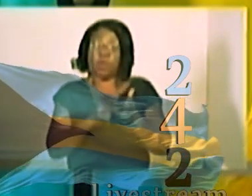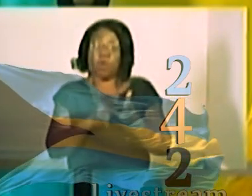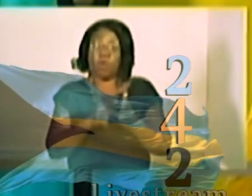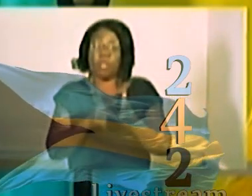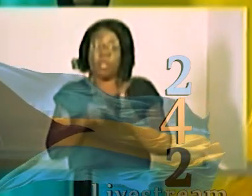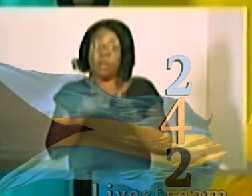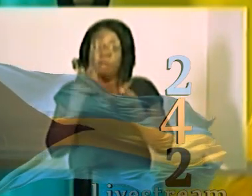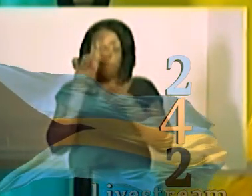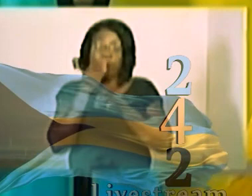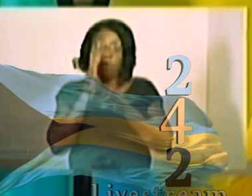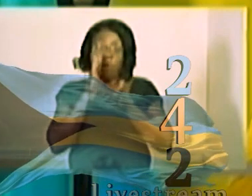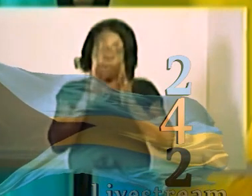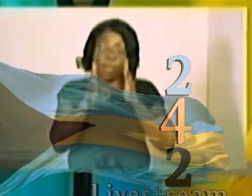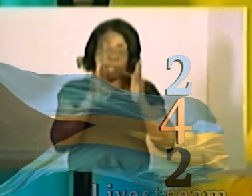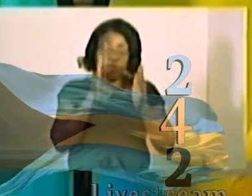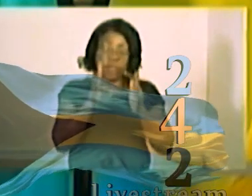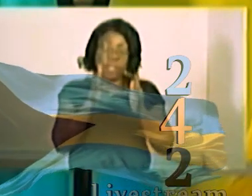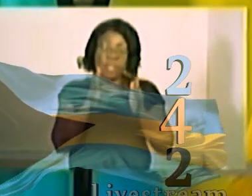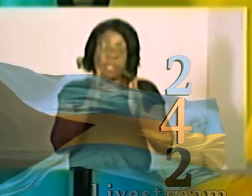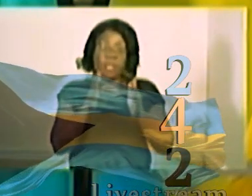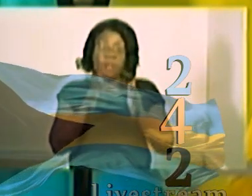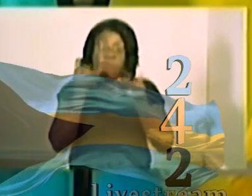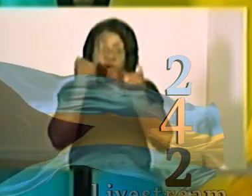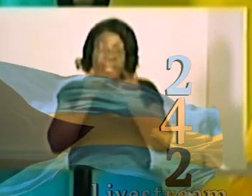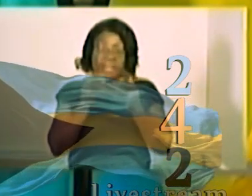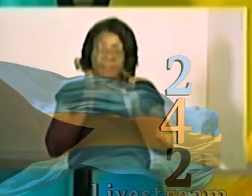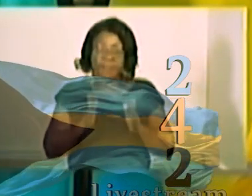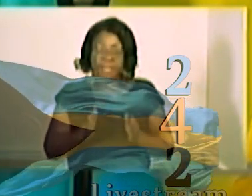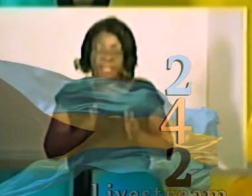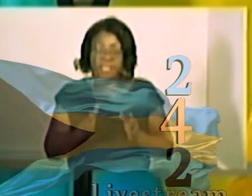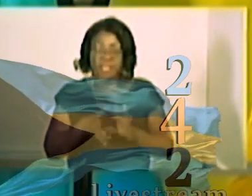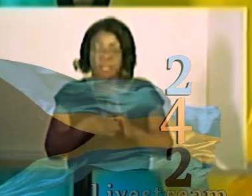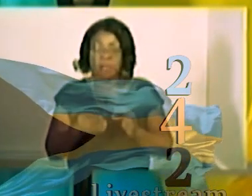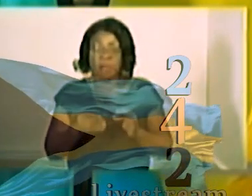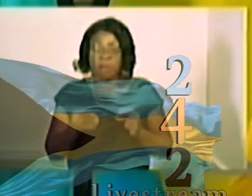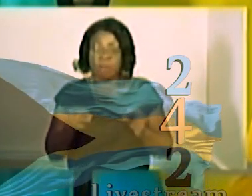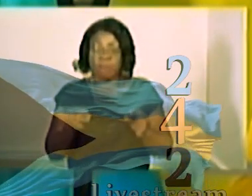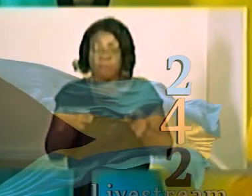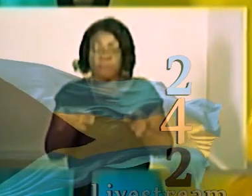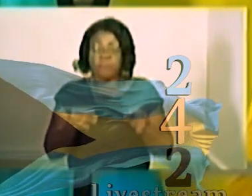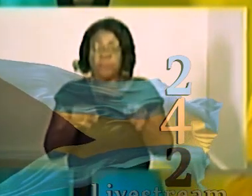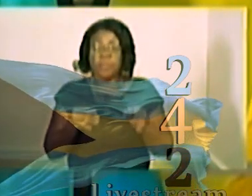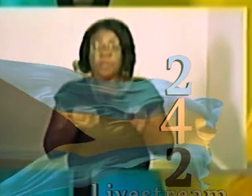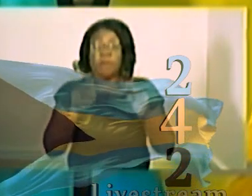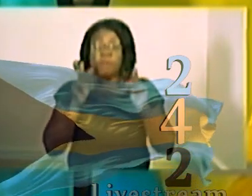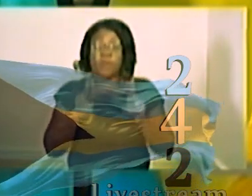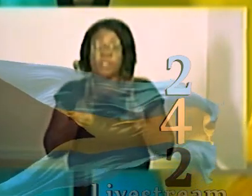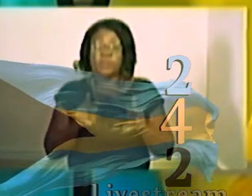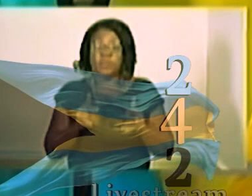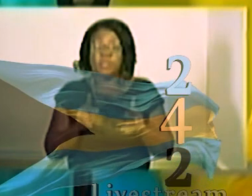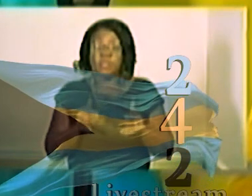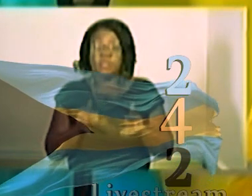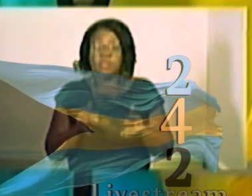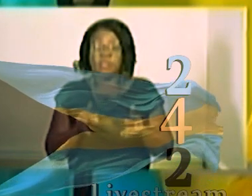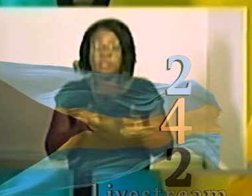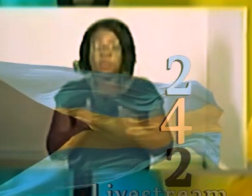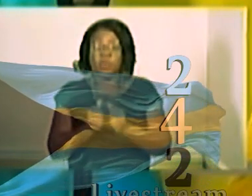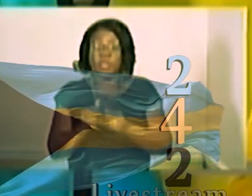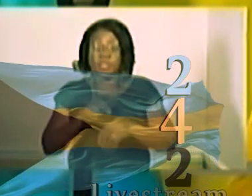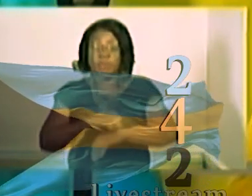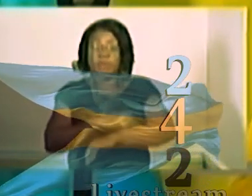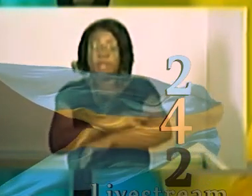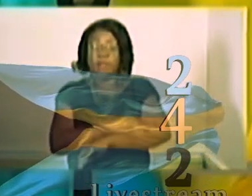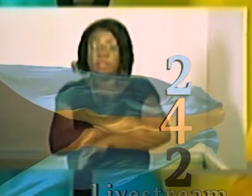for monitoring, for identification of possible COVID